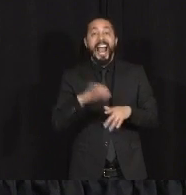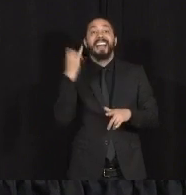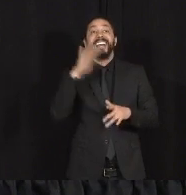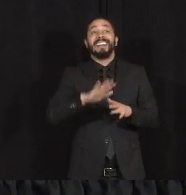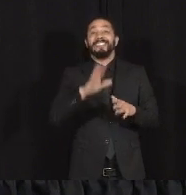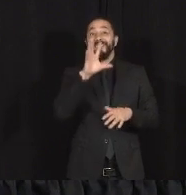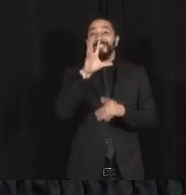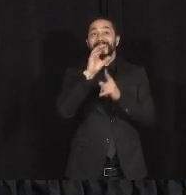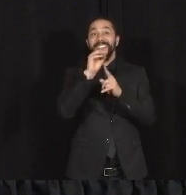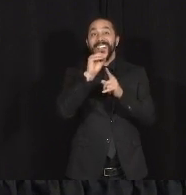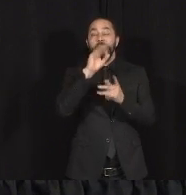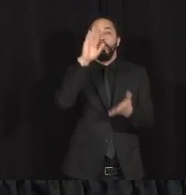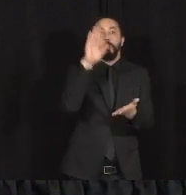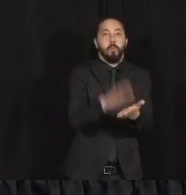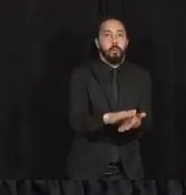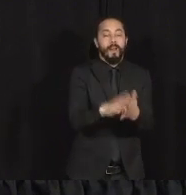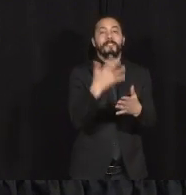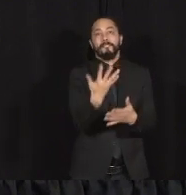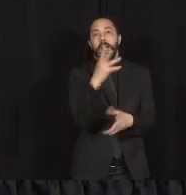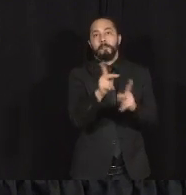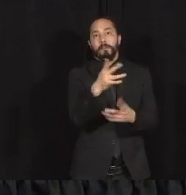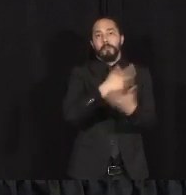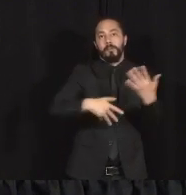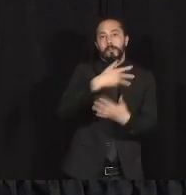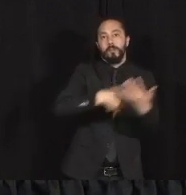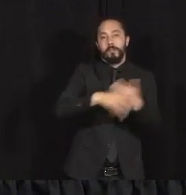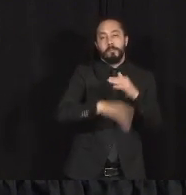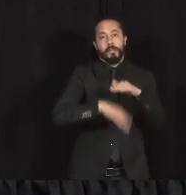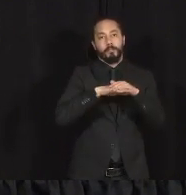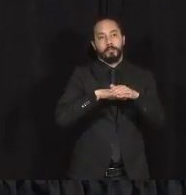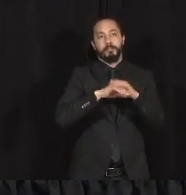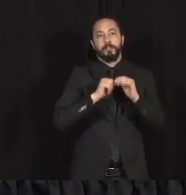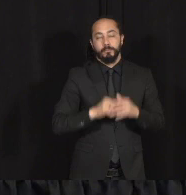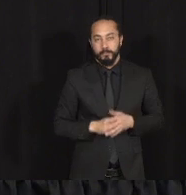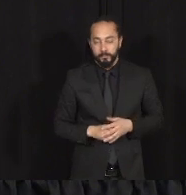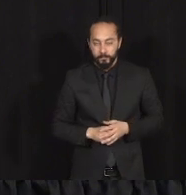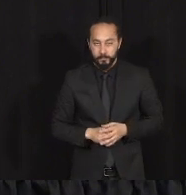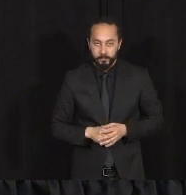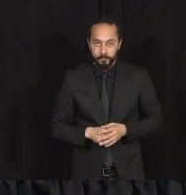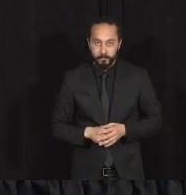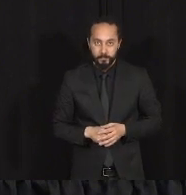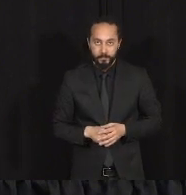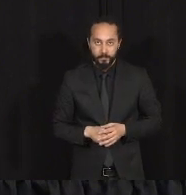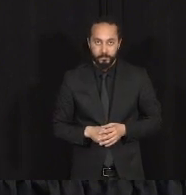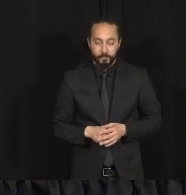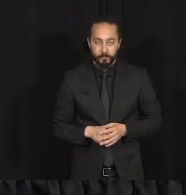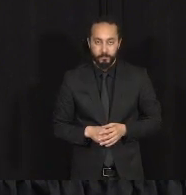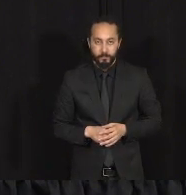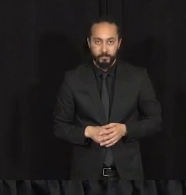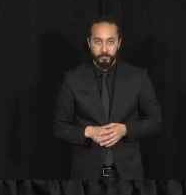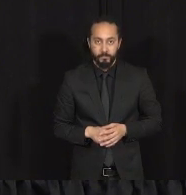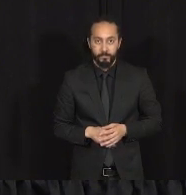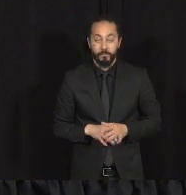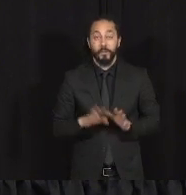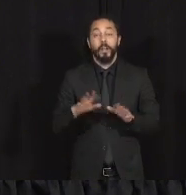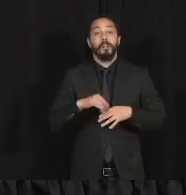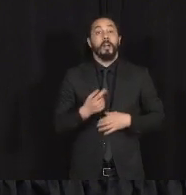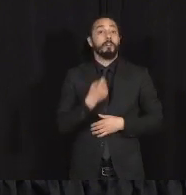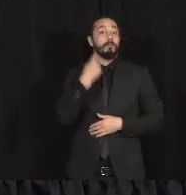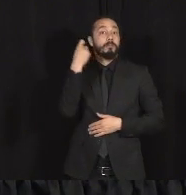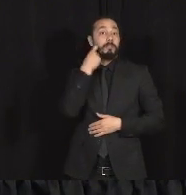Most recently, we have seen enhanced capacity for contact tracing being rapidly put in